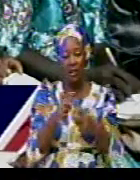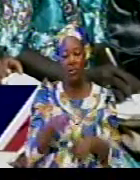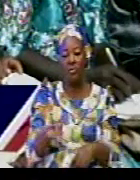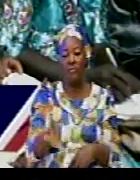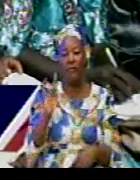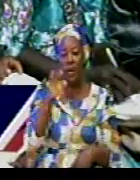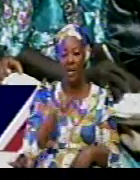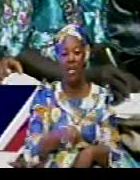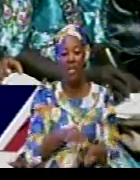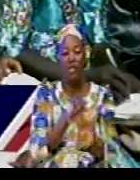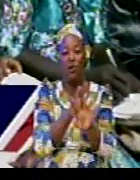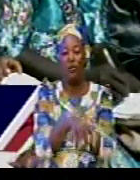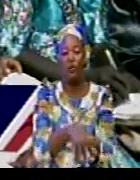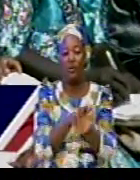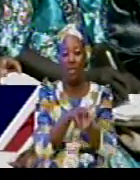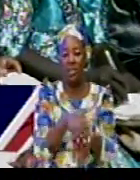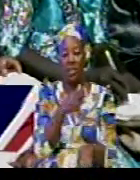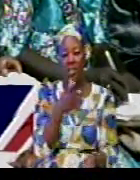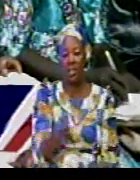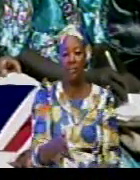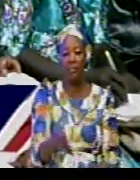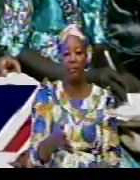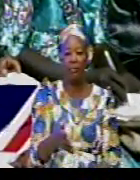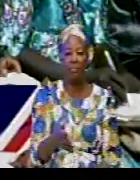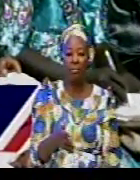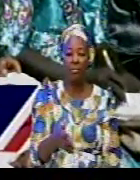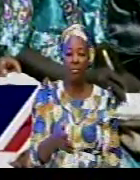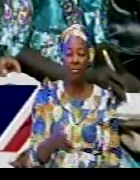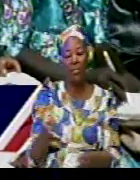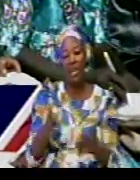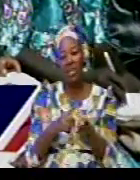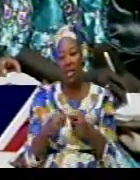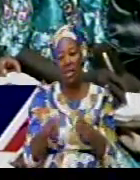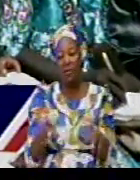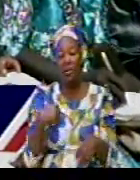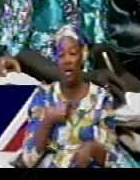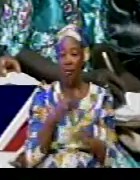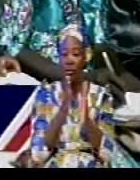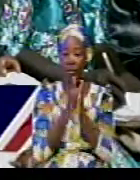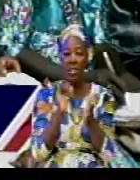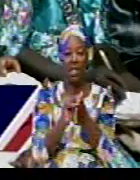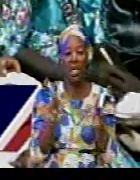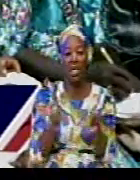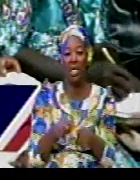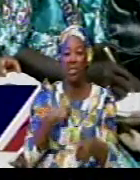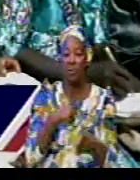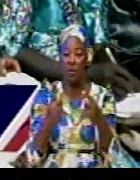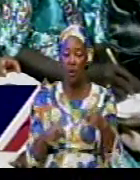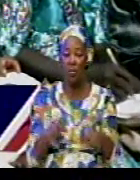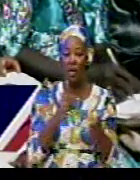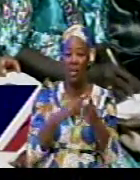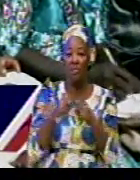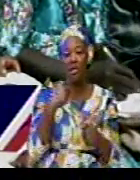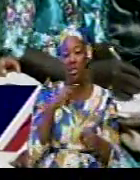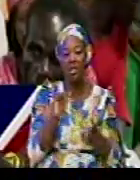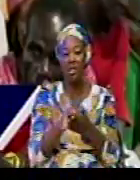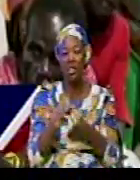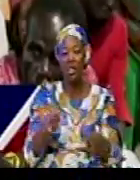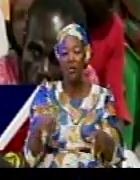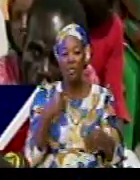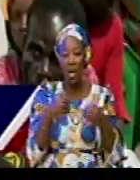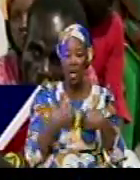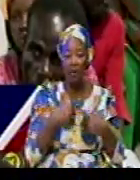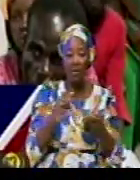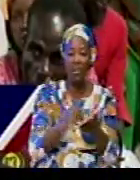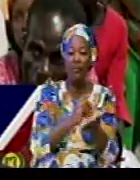join hypocrisy. I pray as we come, and we say we have the